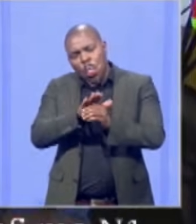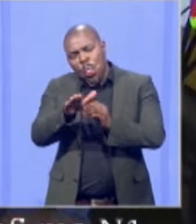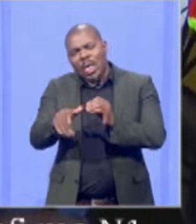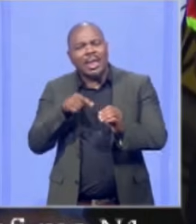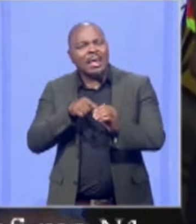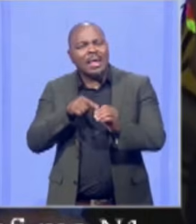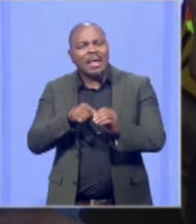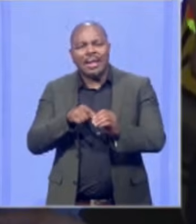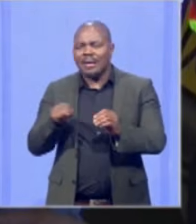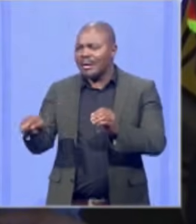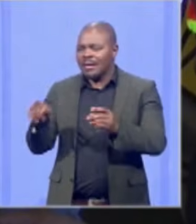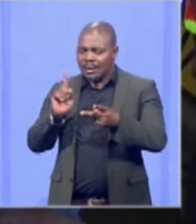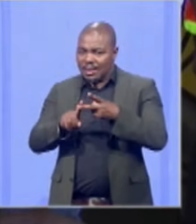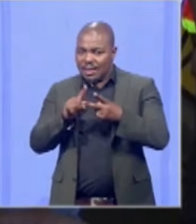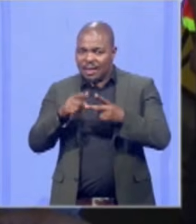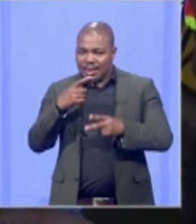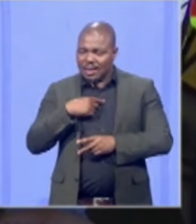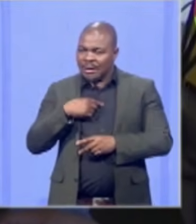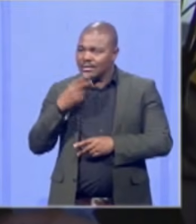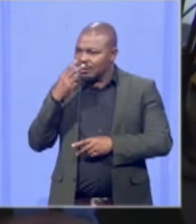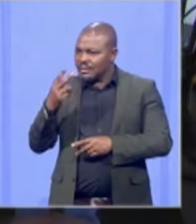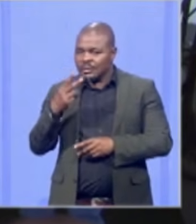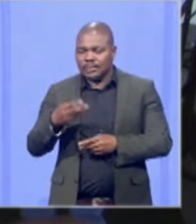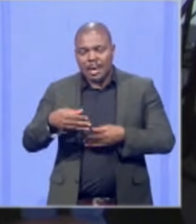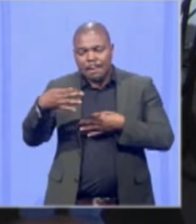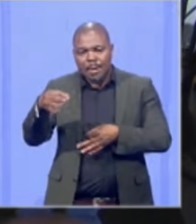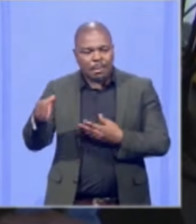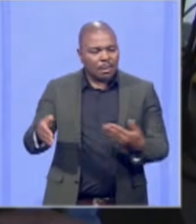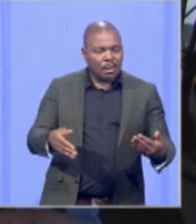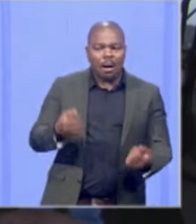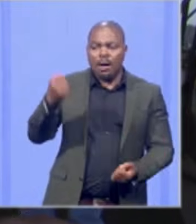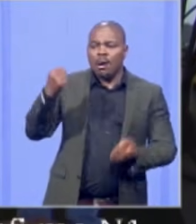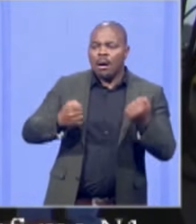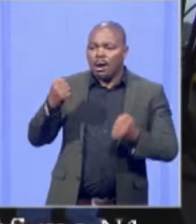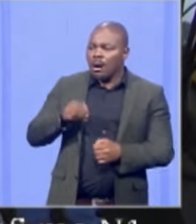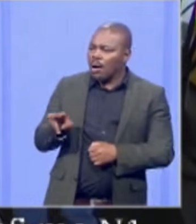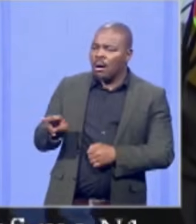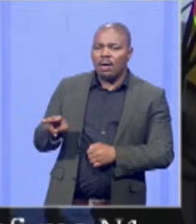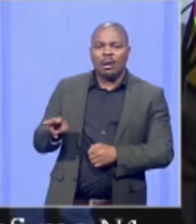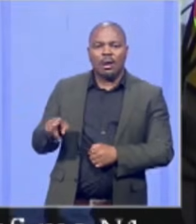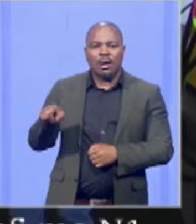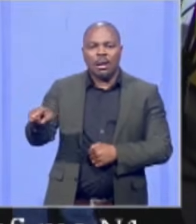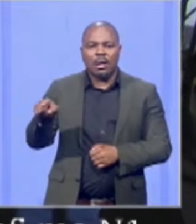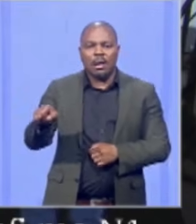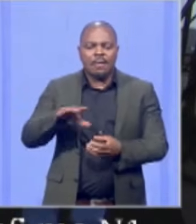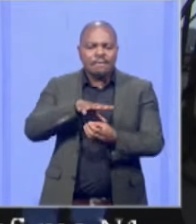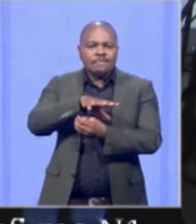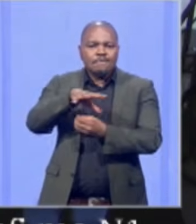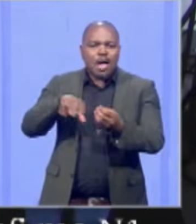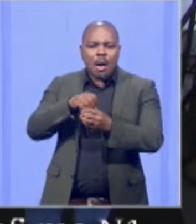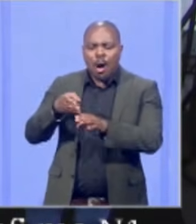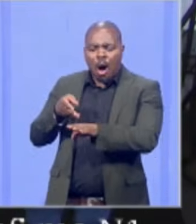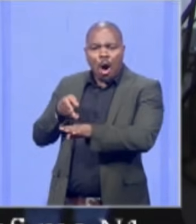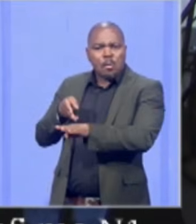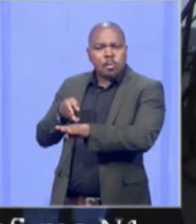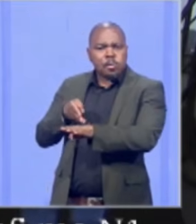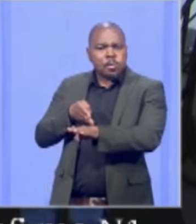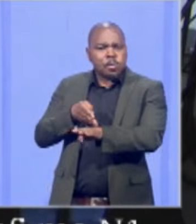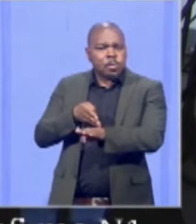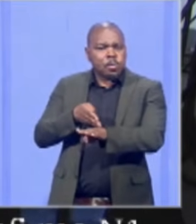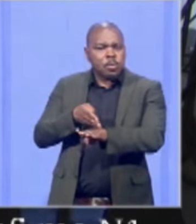fumaneng ke o fumana hore ha tse ke tsamaisa dipampiri tsena mona e nngwe ya makoloi mona e kentse family but family ka moo